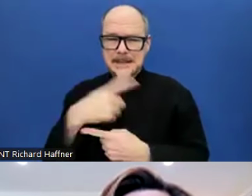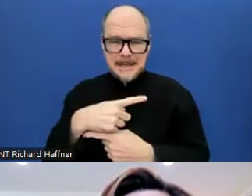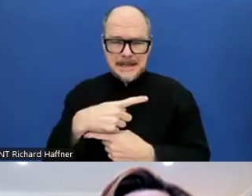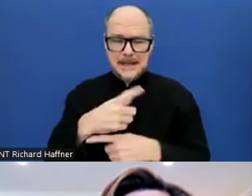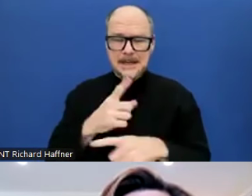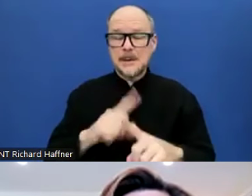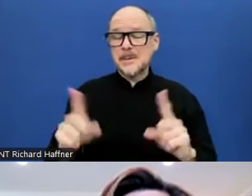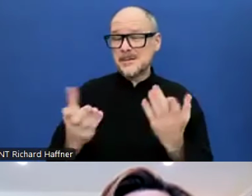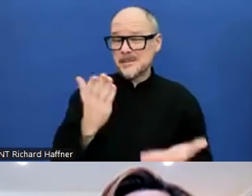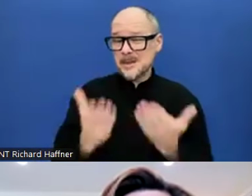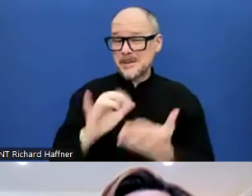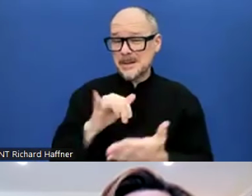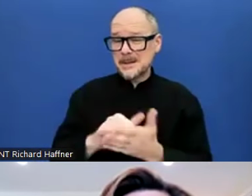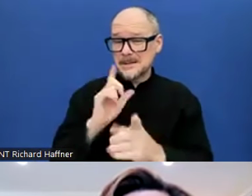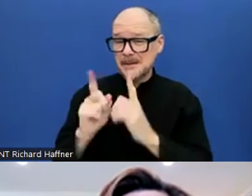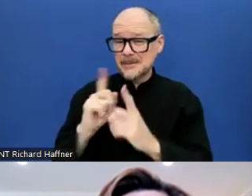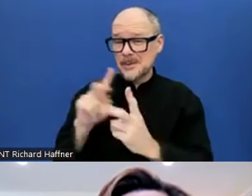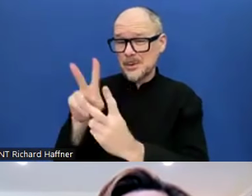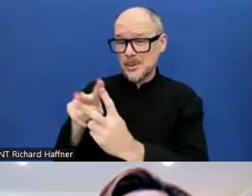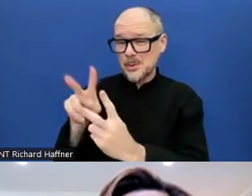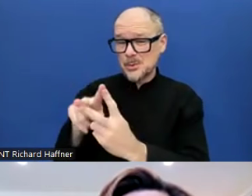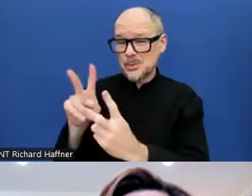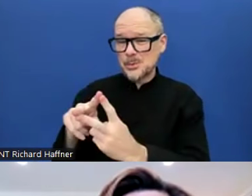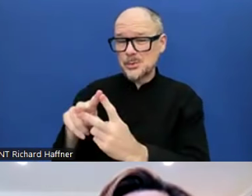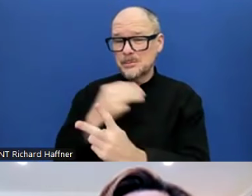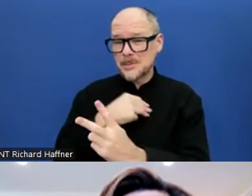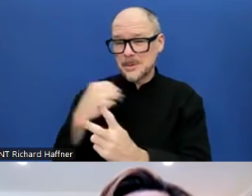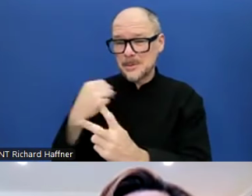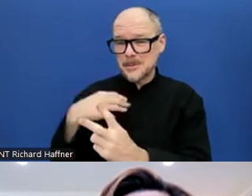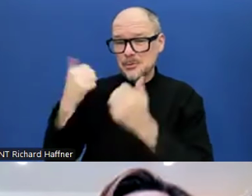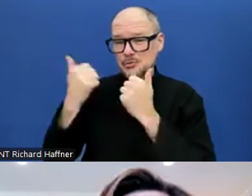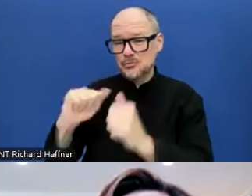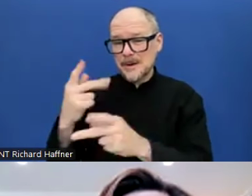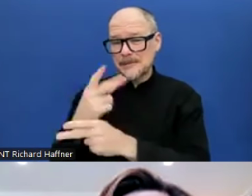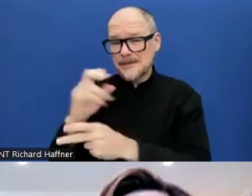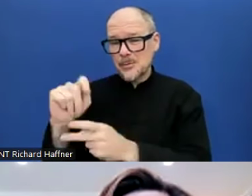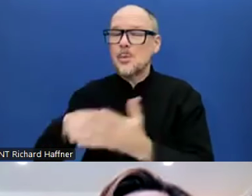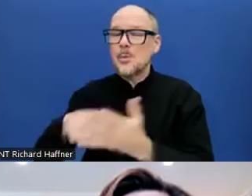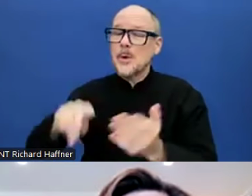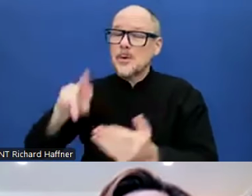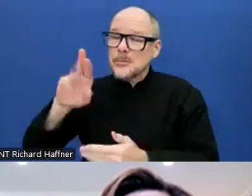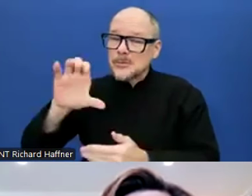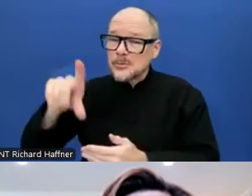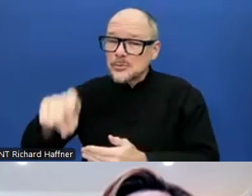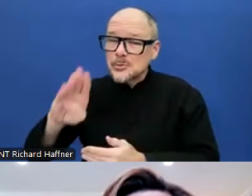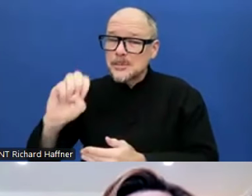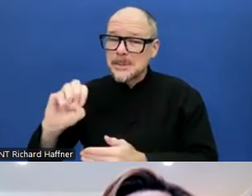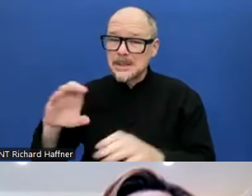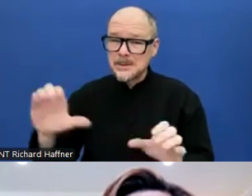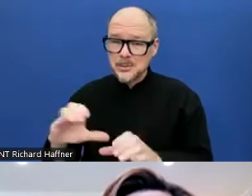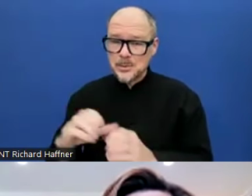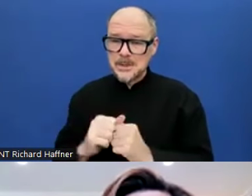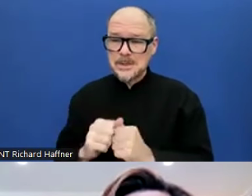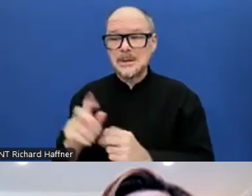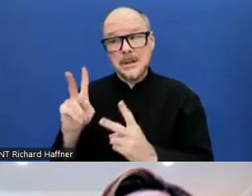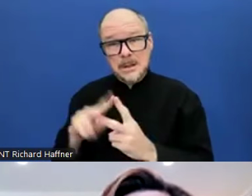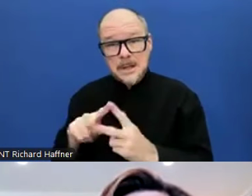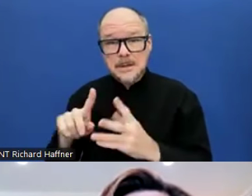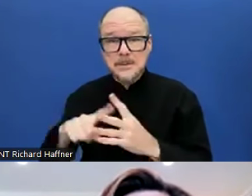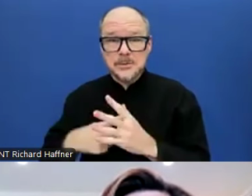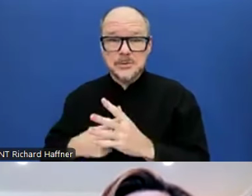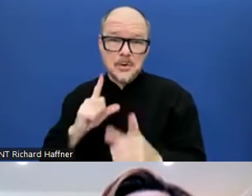that those two members who are trying to figure out what it is that they should, regional centers should be doing, start a